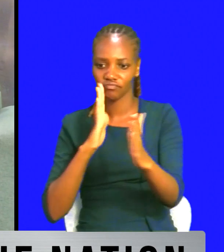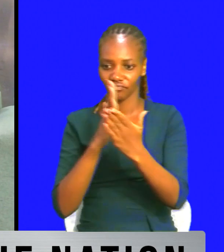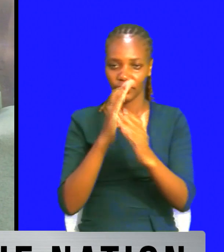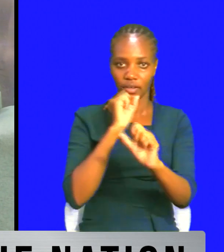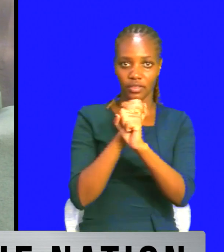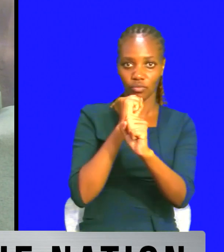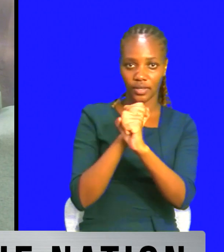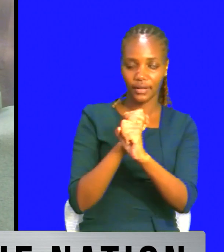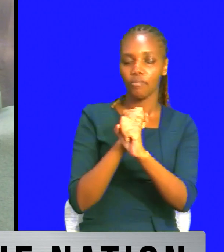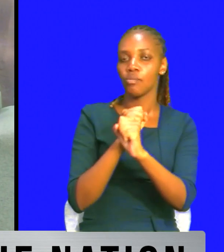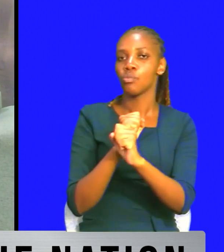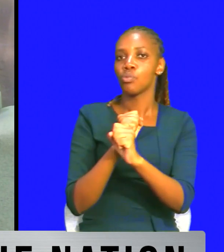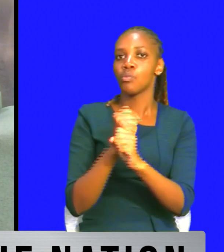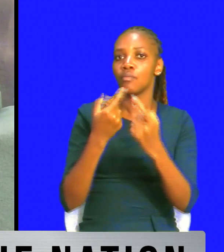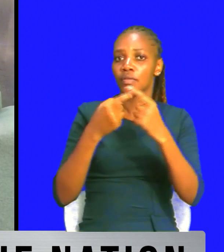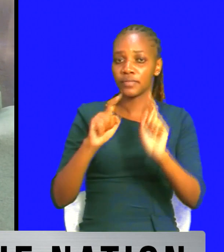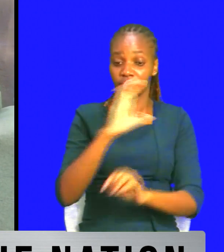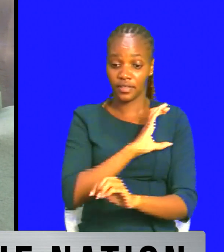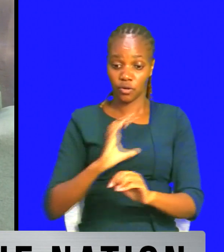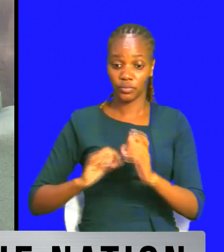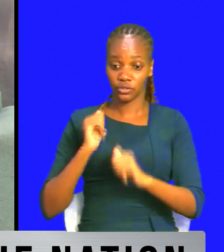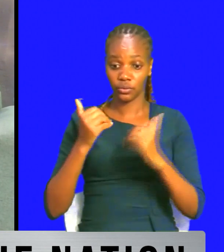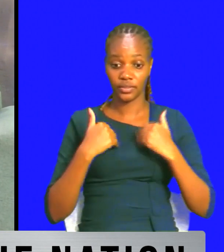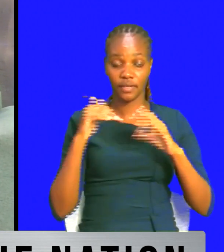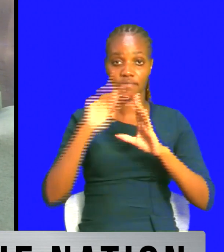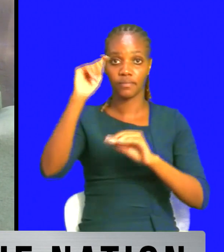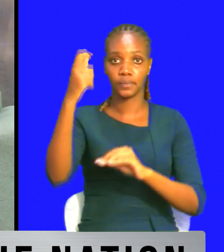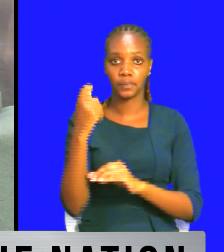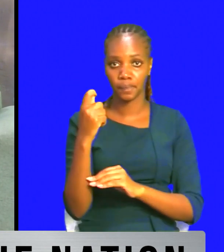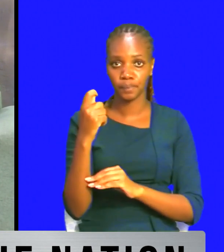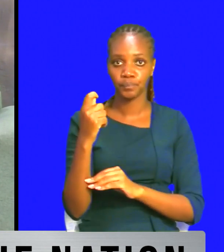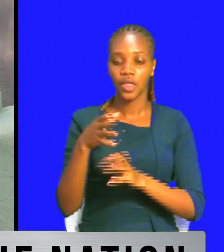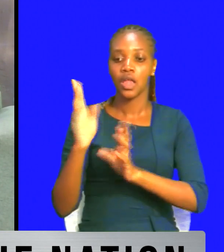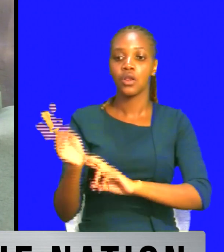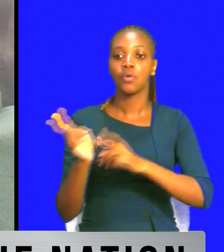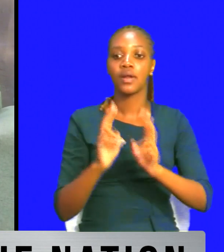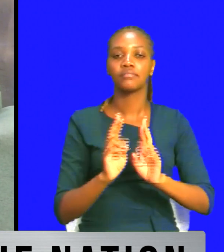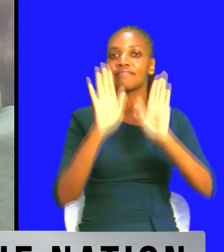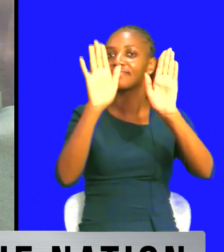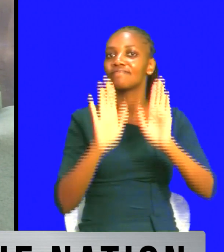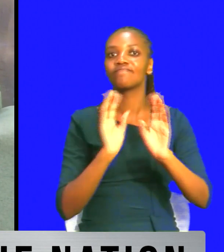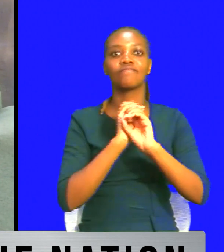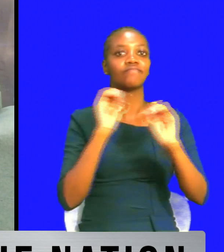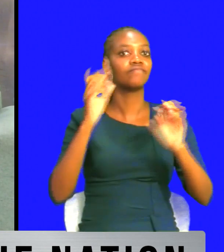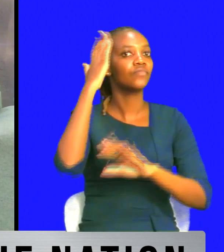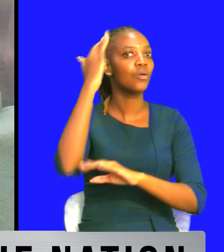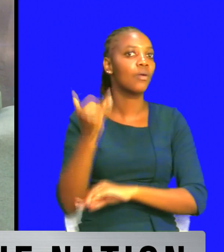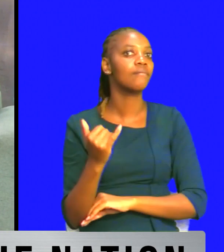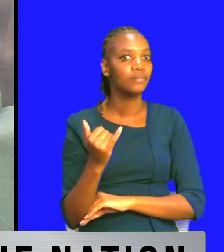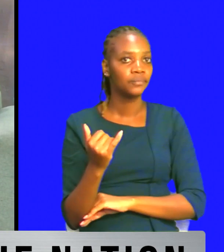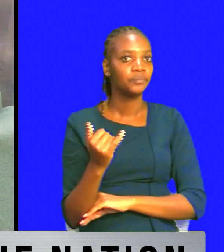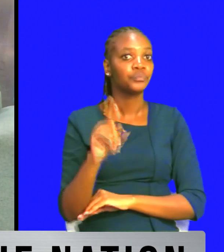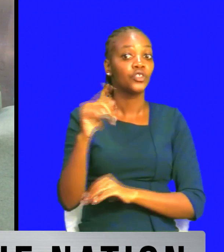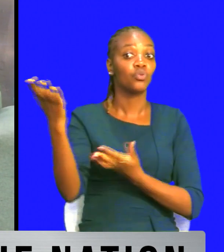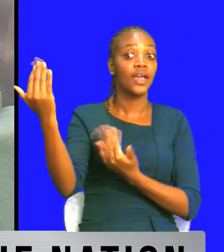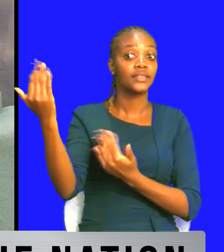work. The commissions that we have in this country usually are not very useful to us, because sometimes you expect them